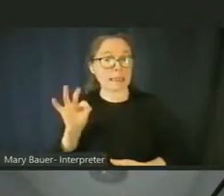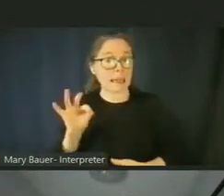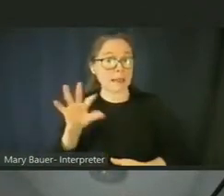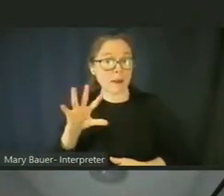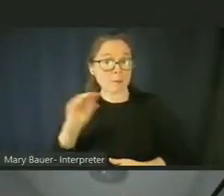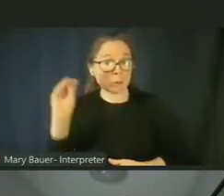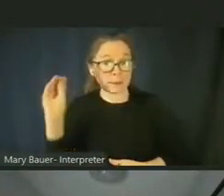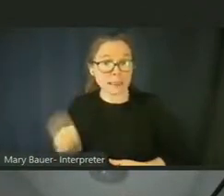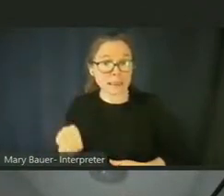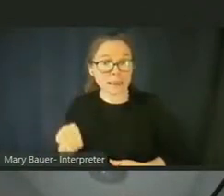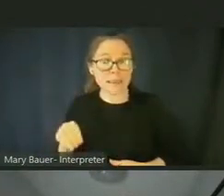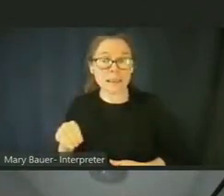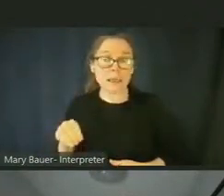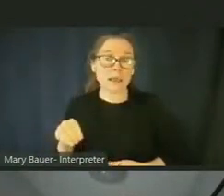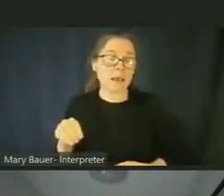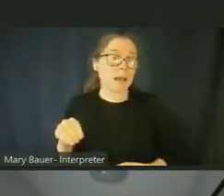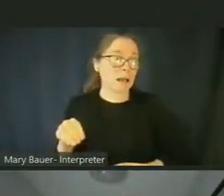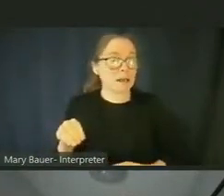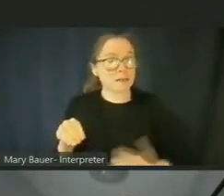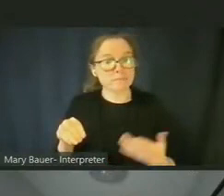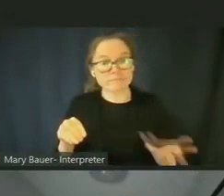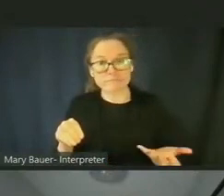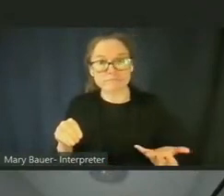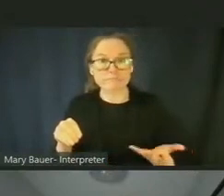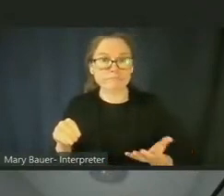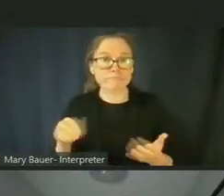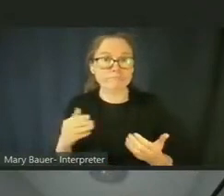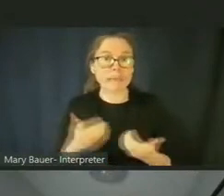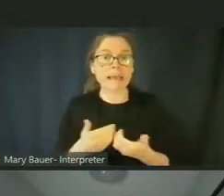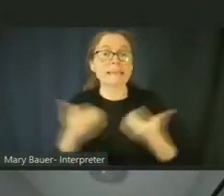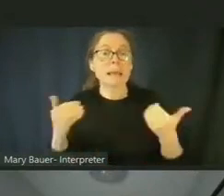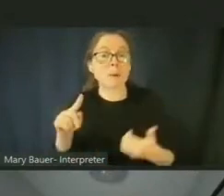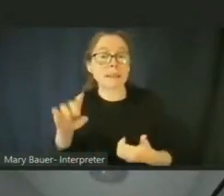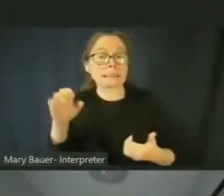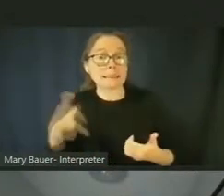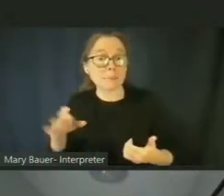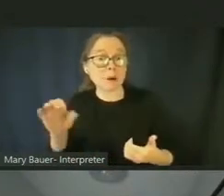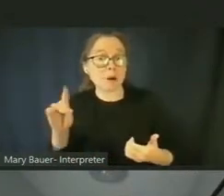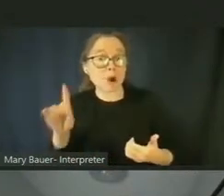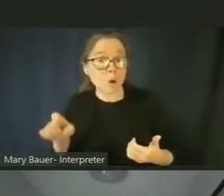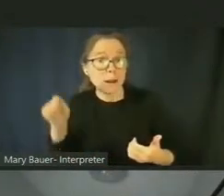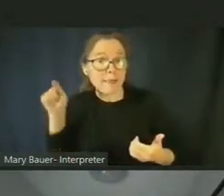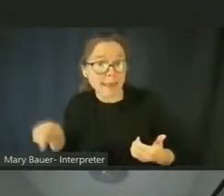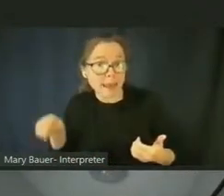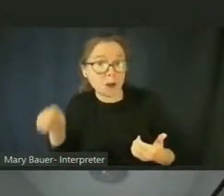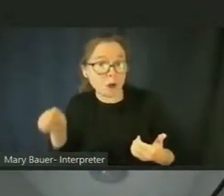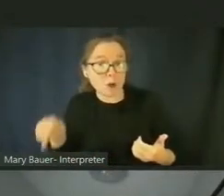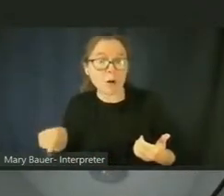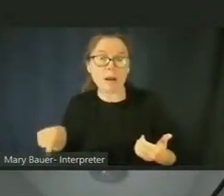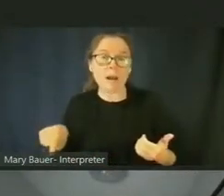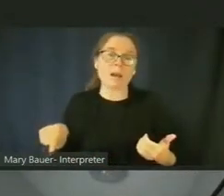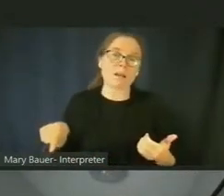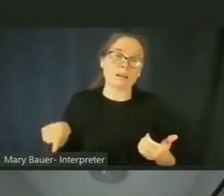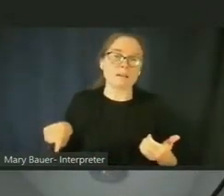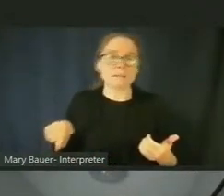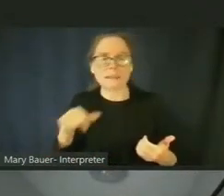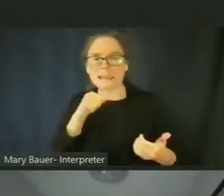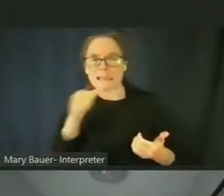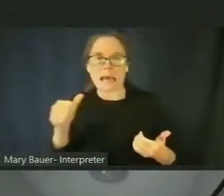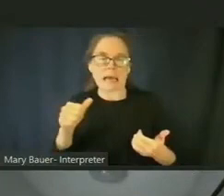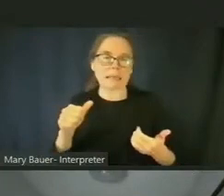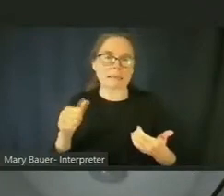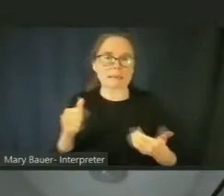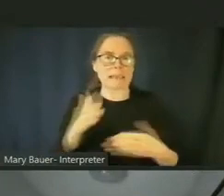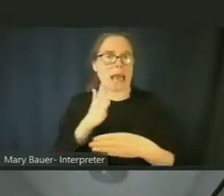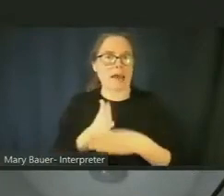95%, in another zip code, but not with people that you interact with, it doesn't average out. So if